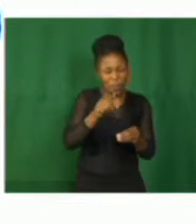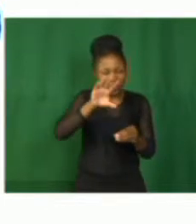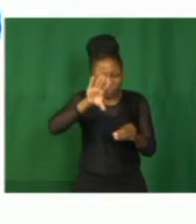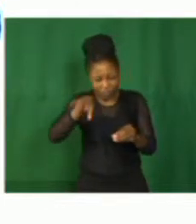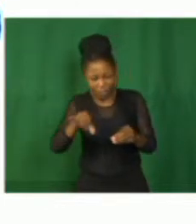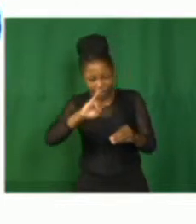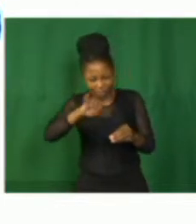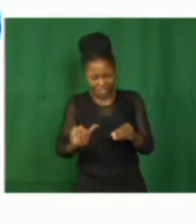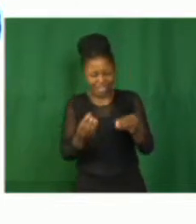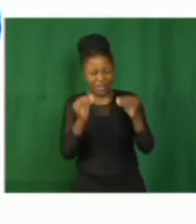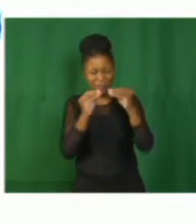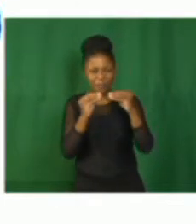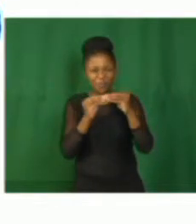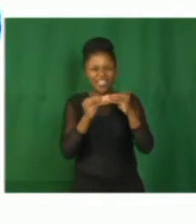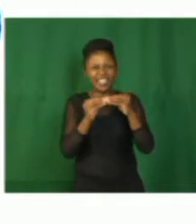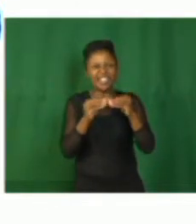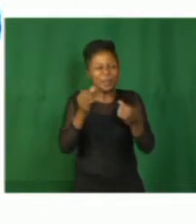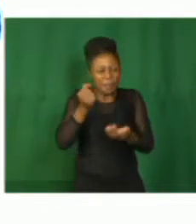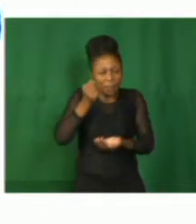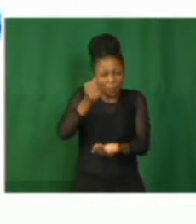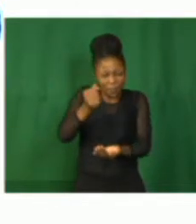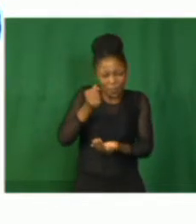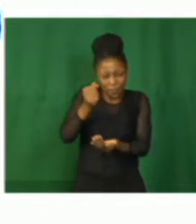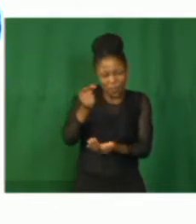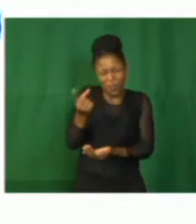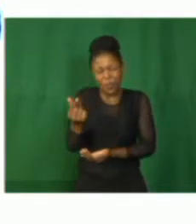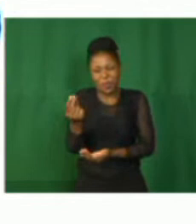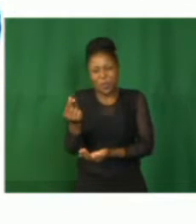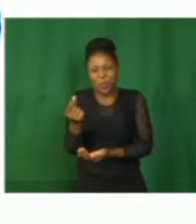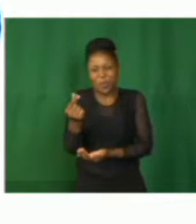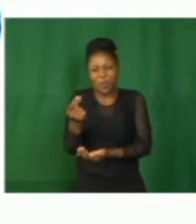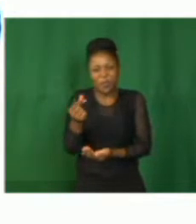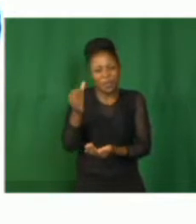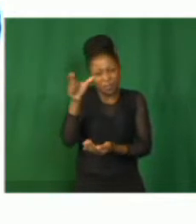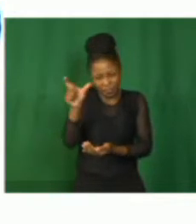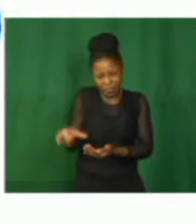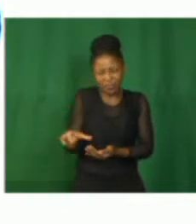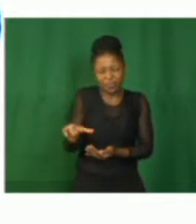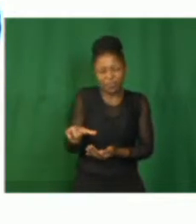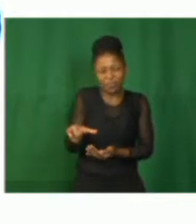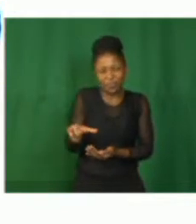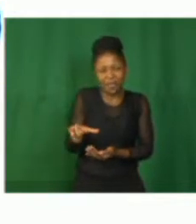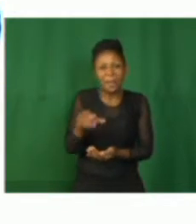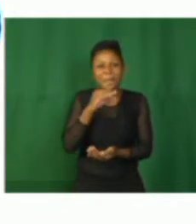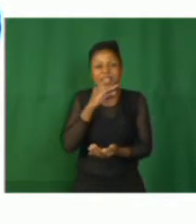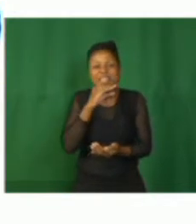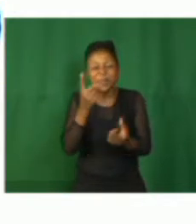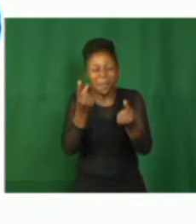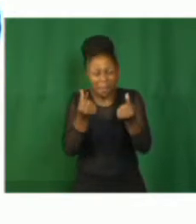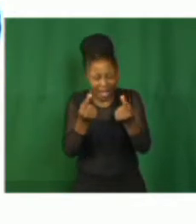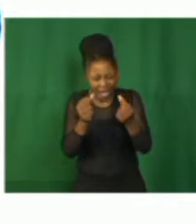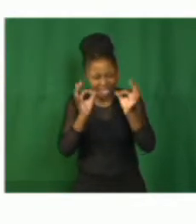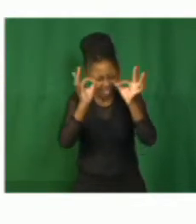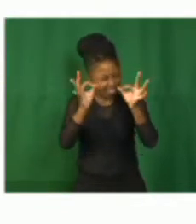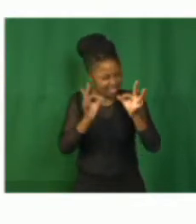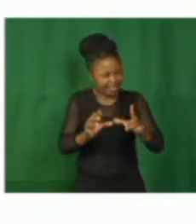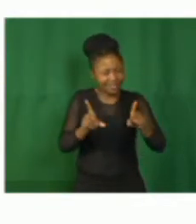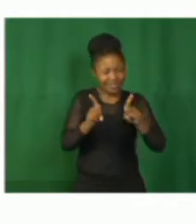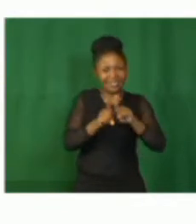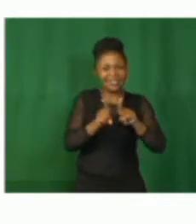treasurer. So now a treasurer was still needed. So that is why they appointed